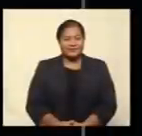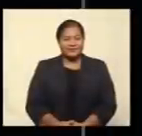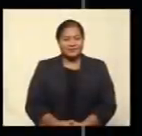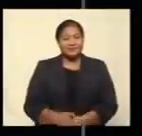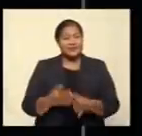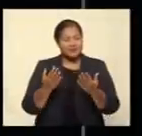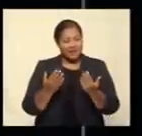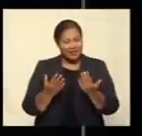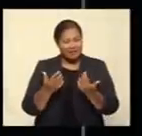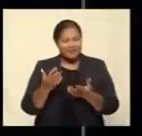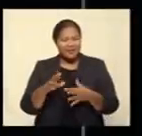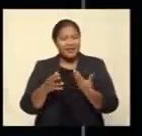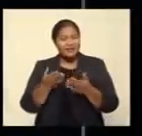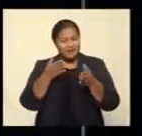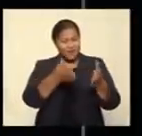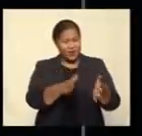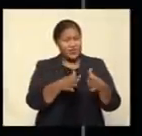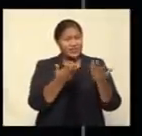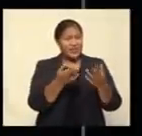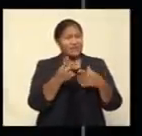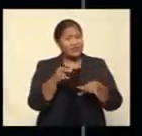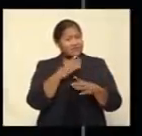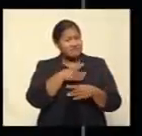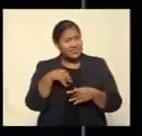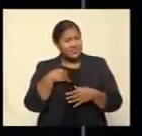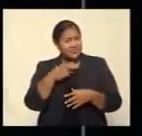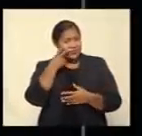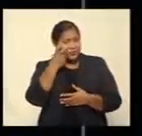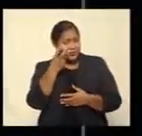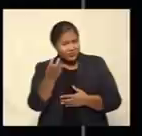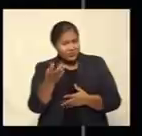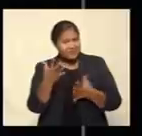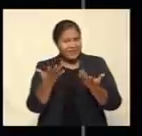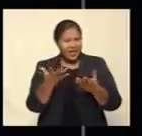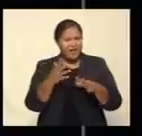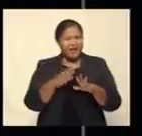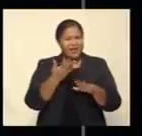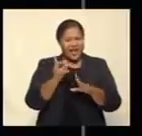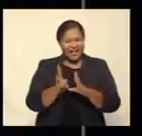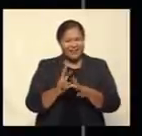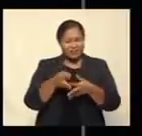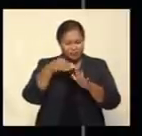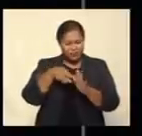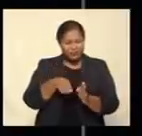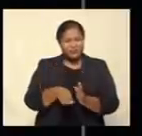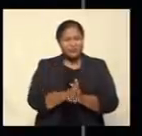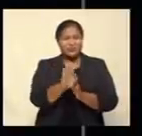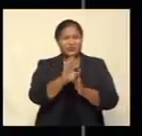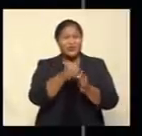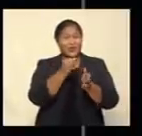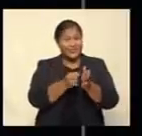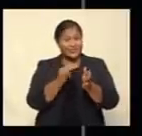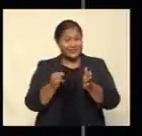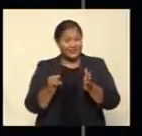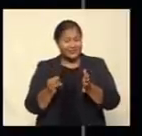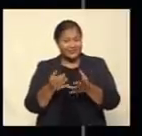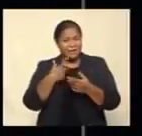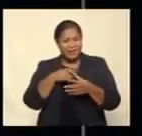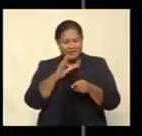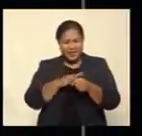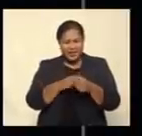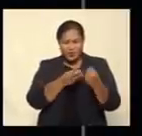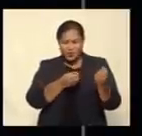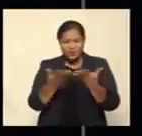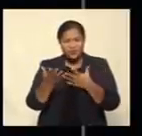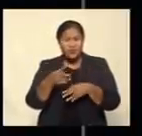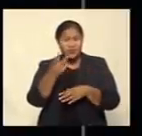Welcome back. The focus right now for the Ministry of Tourism is re-entry and recovery of the industry. While making submissions on 2